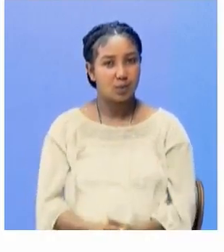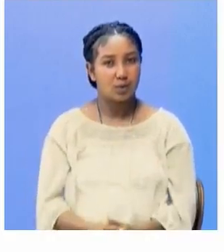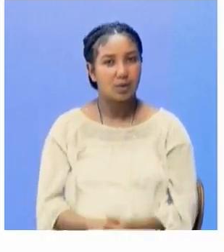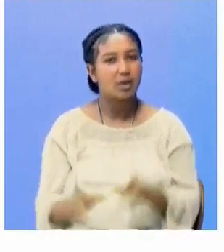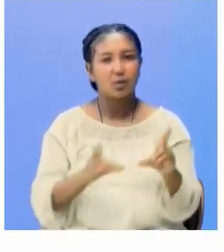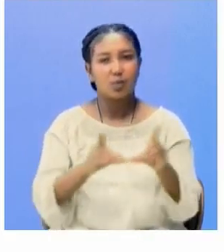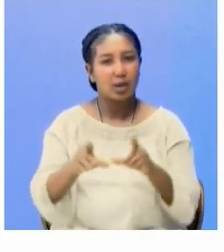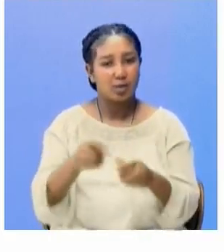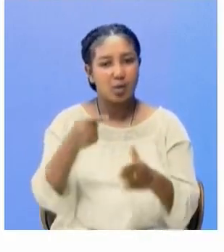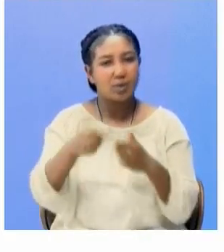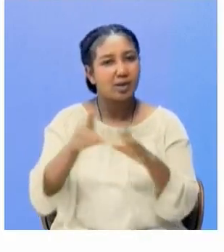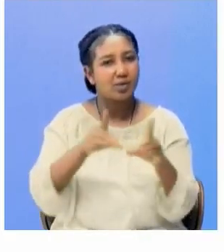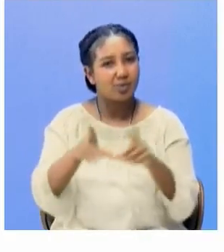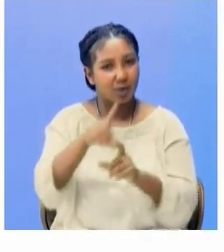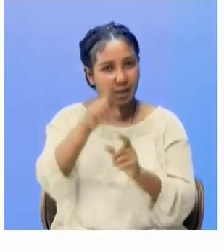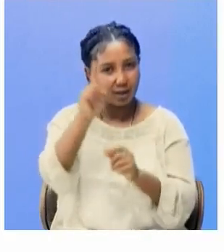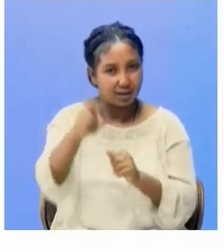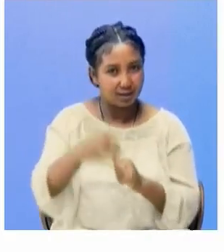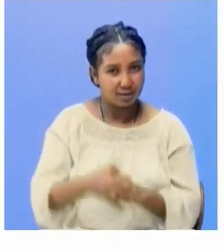doing?